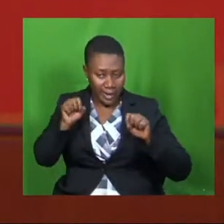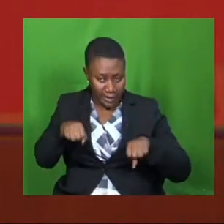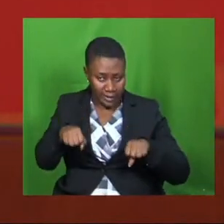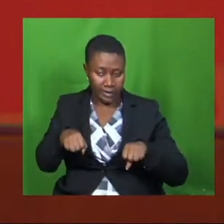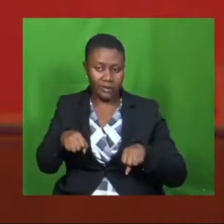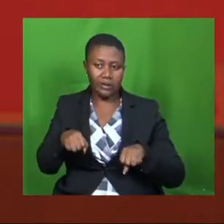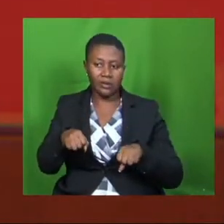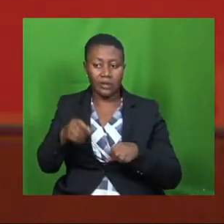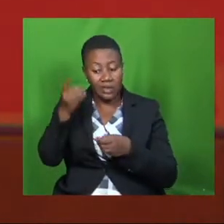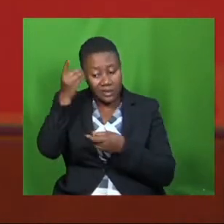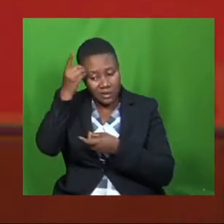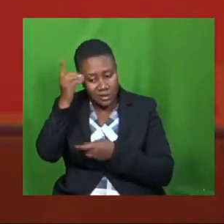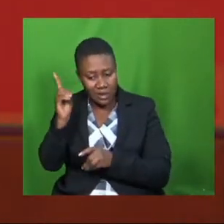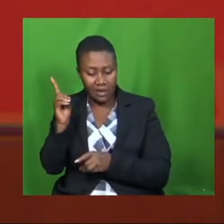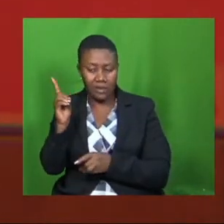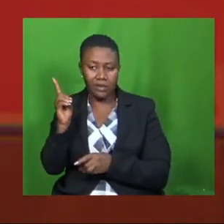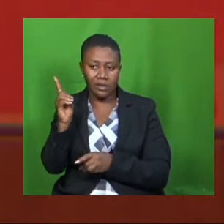Yes, last week,